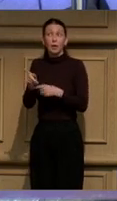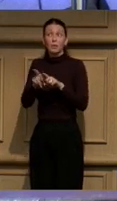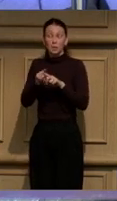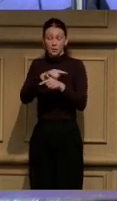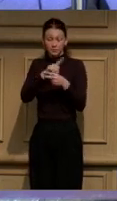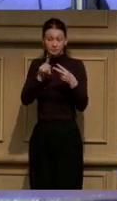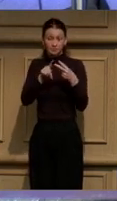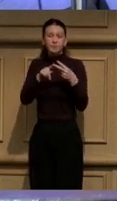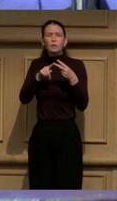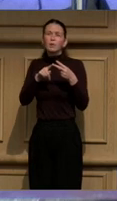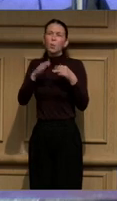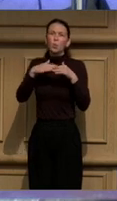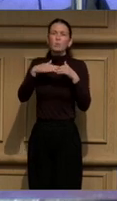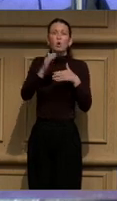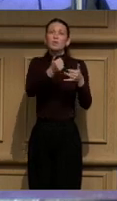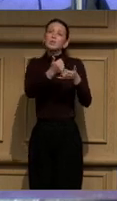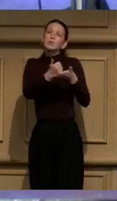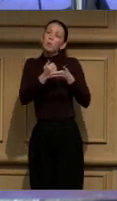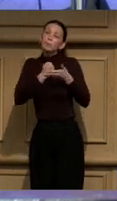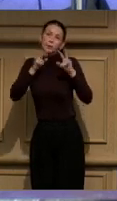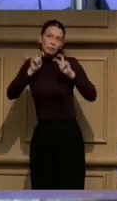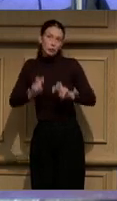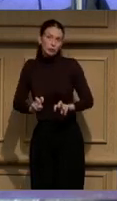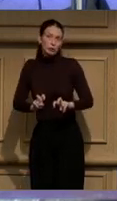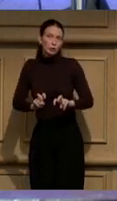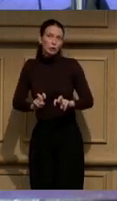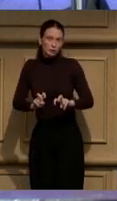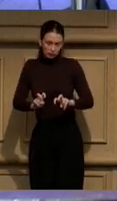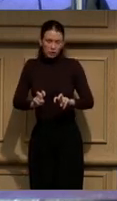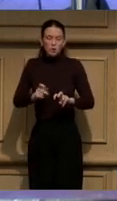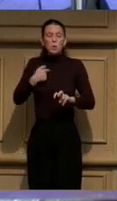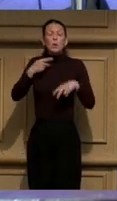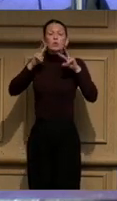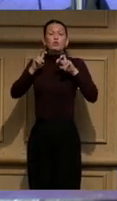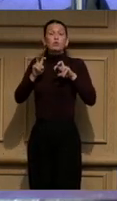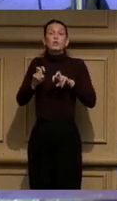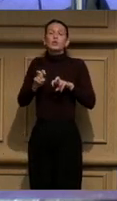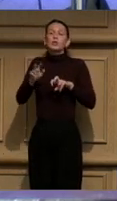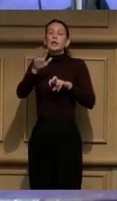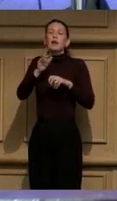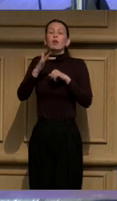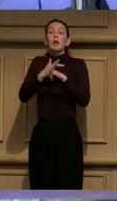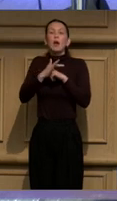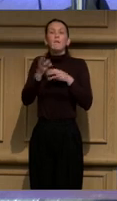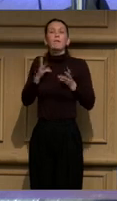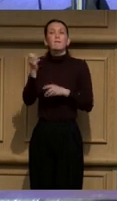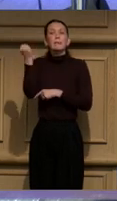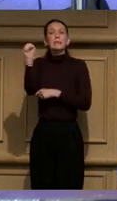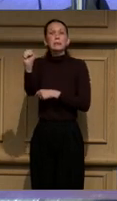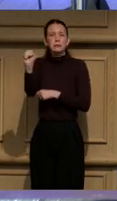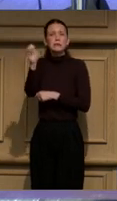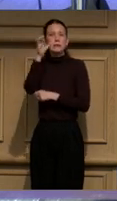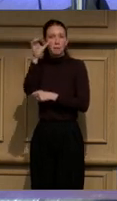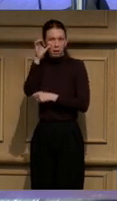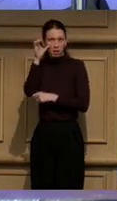more research-based. Mm-hmm. That was about the feminist cinema, mainly in Europe, and